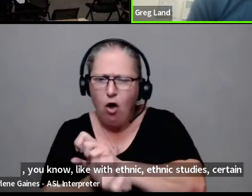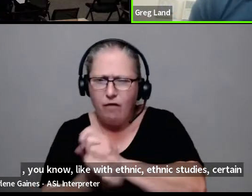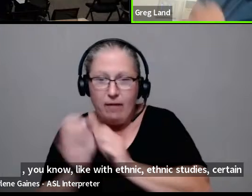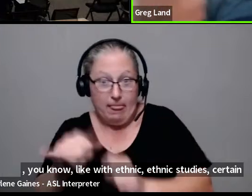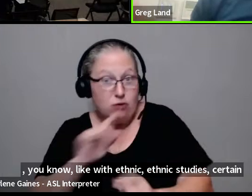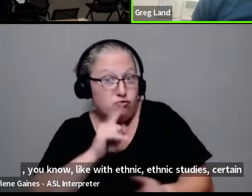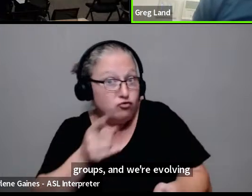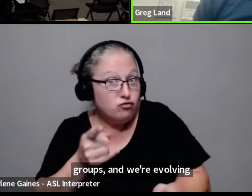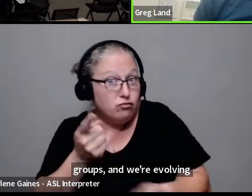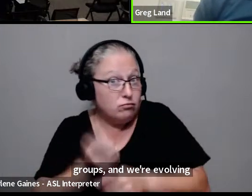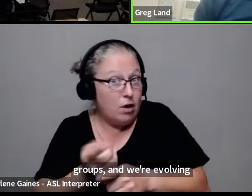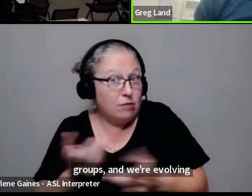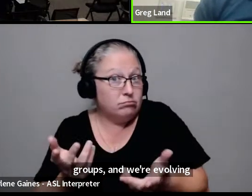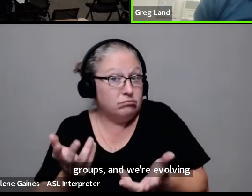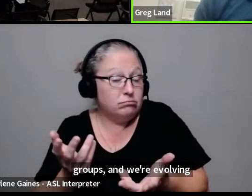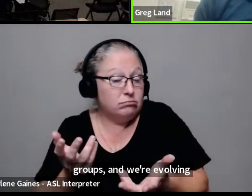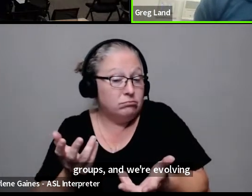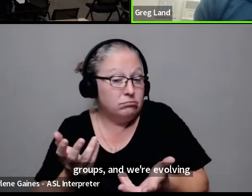that true?